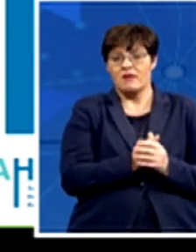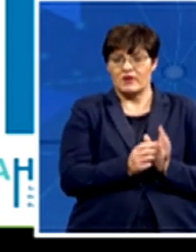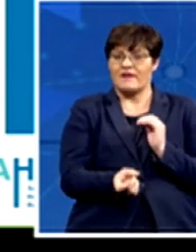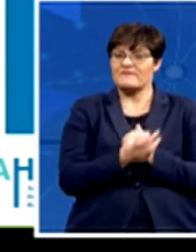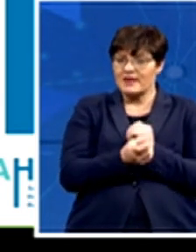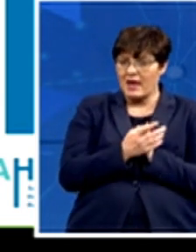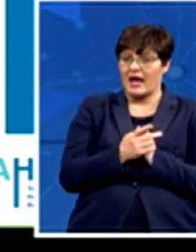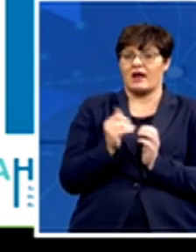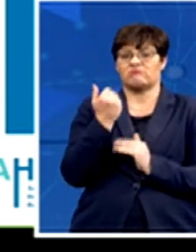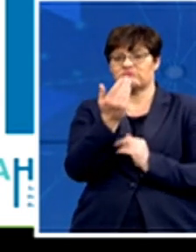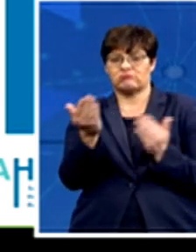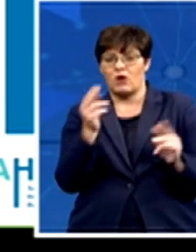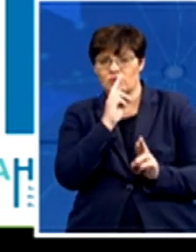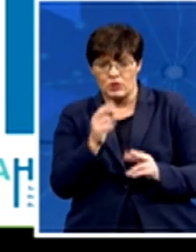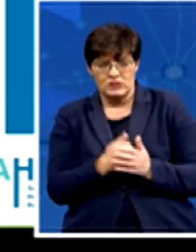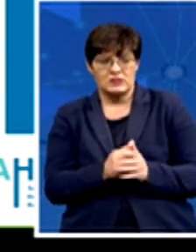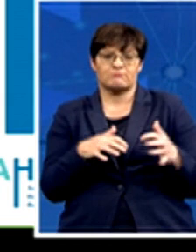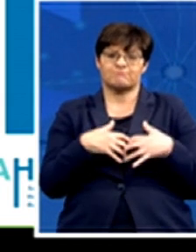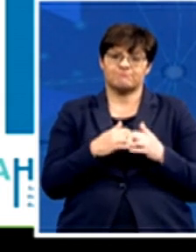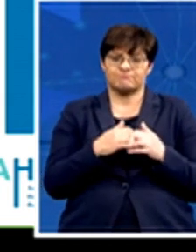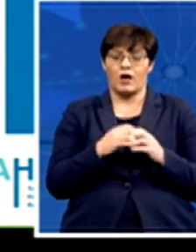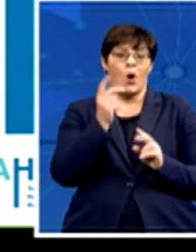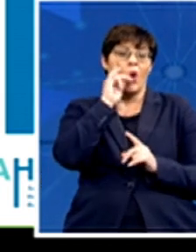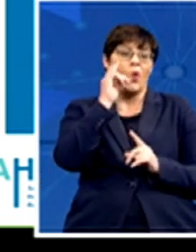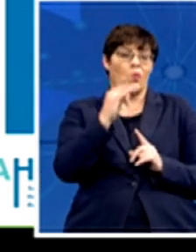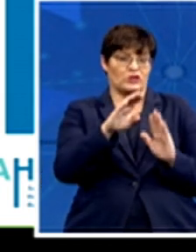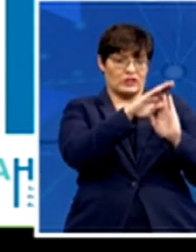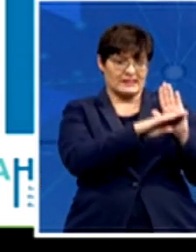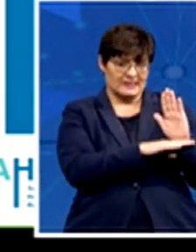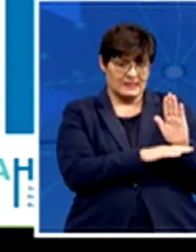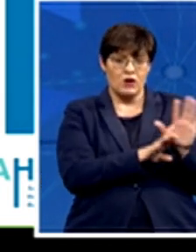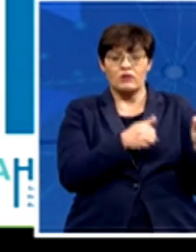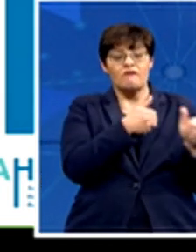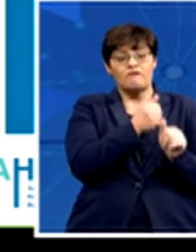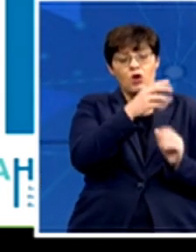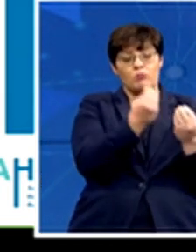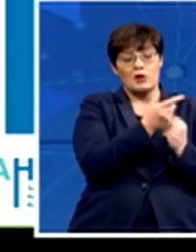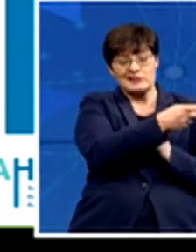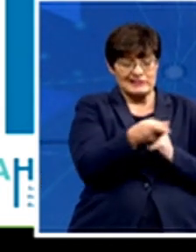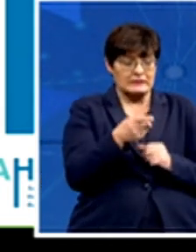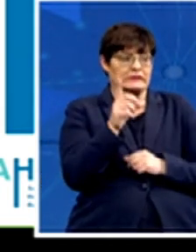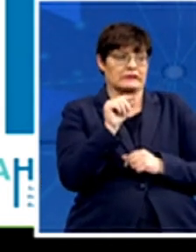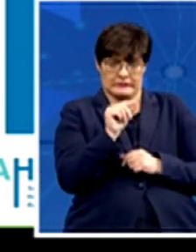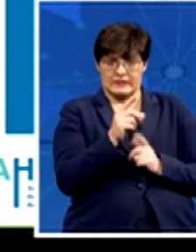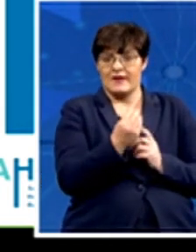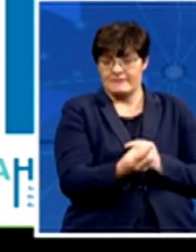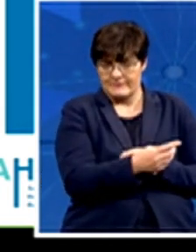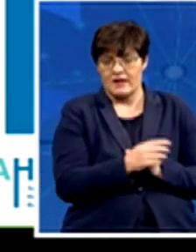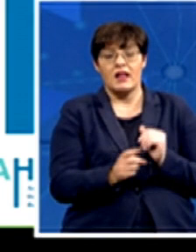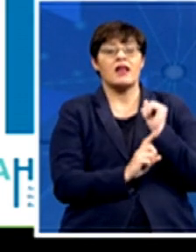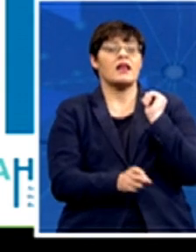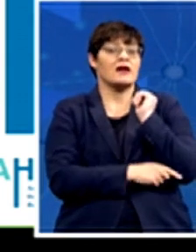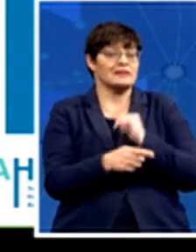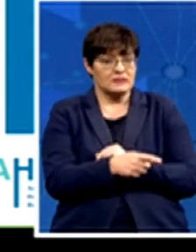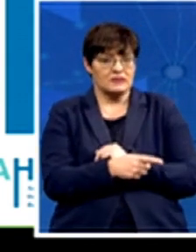creates a watch list to follow products of interest. And then lastly, it is currently available in English, but